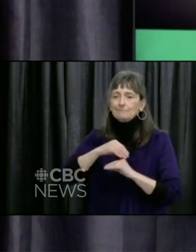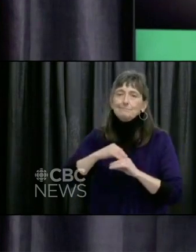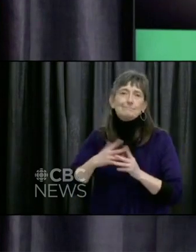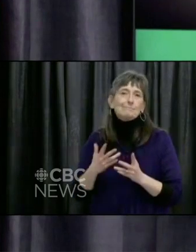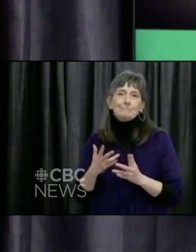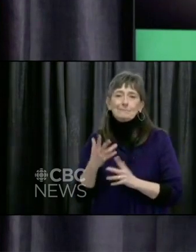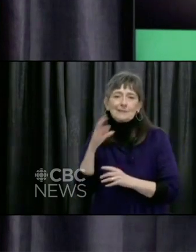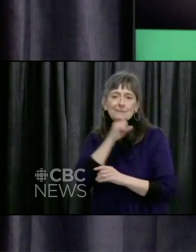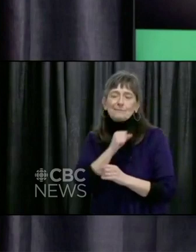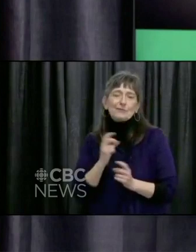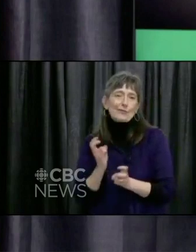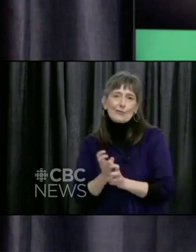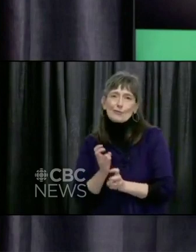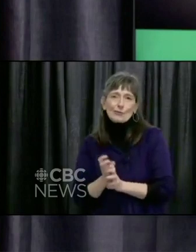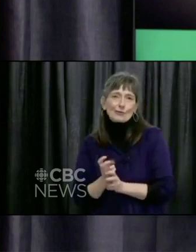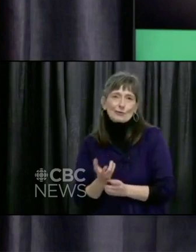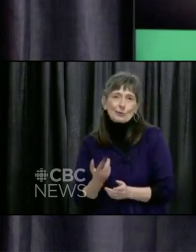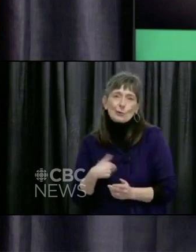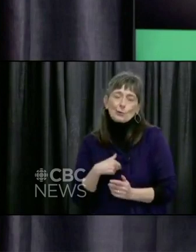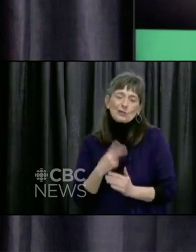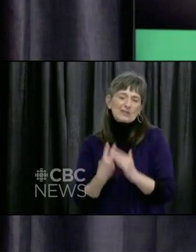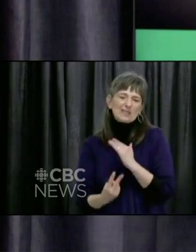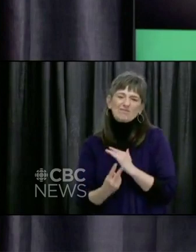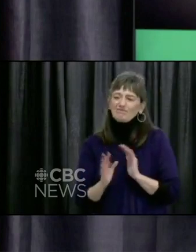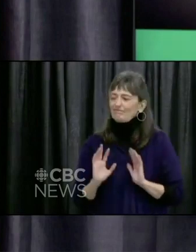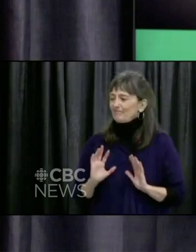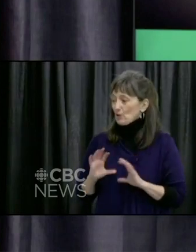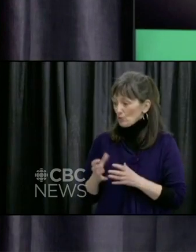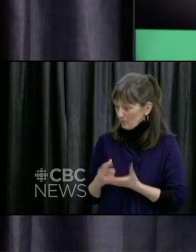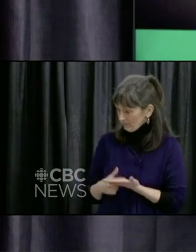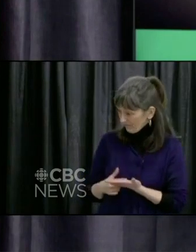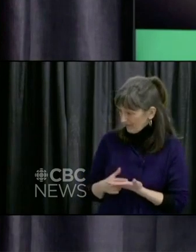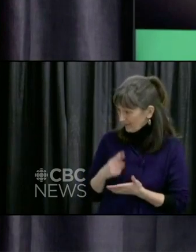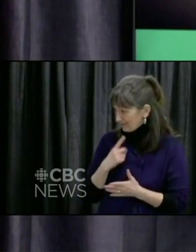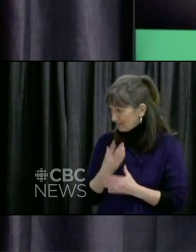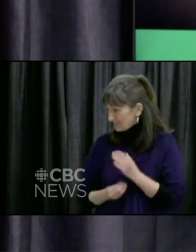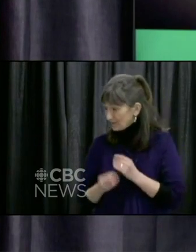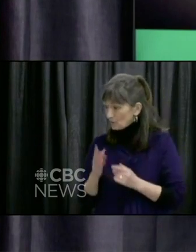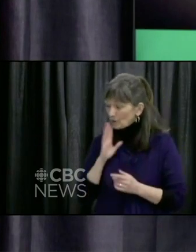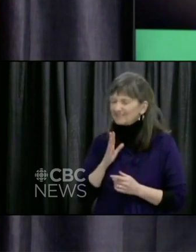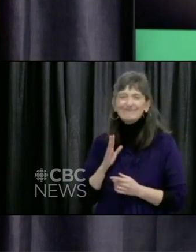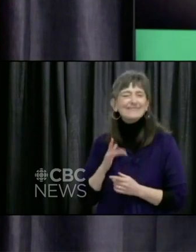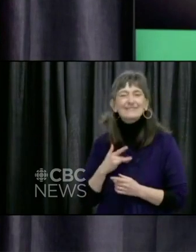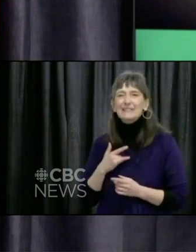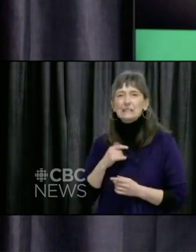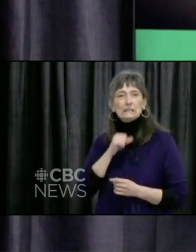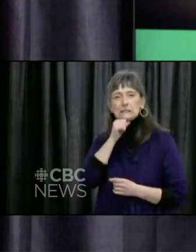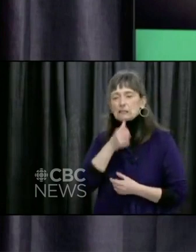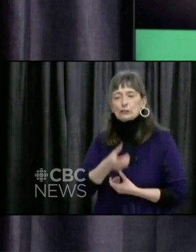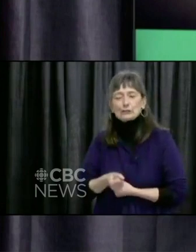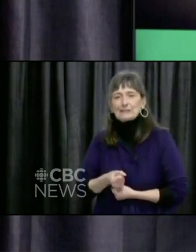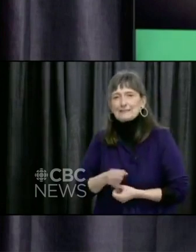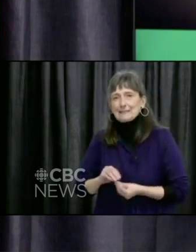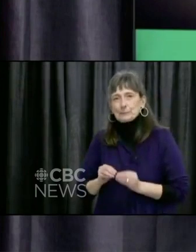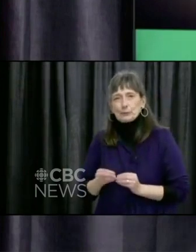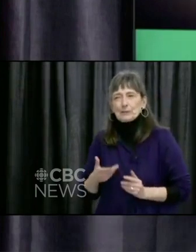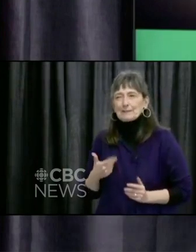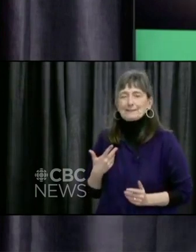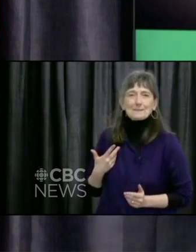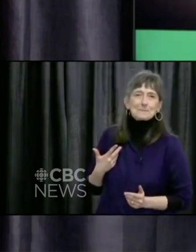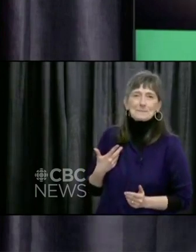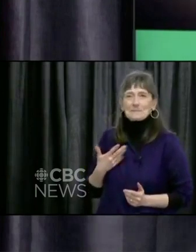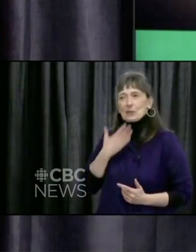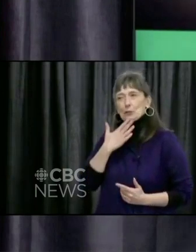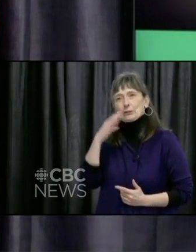with such small numbers. So it's a decision that we made as a group that unless we're more secure about their numbers and just seeing the